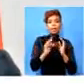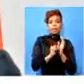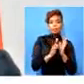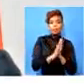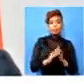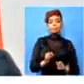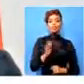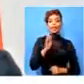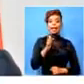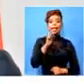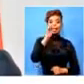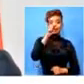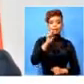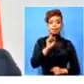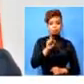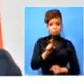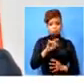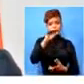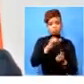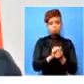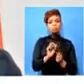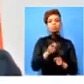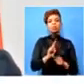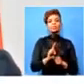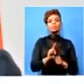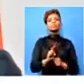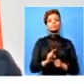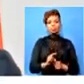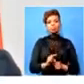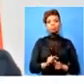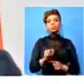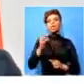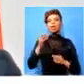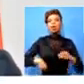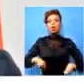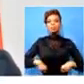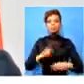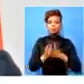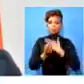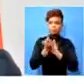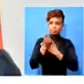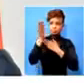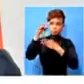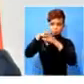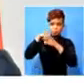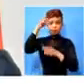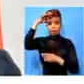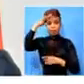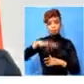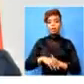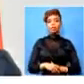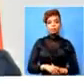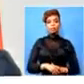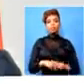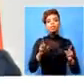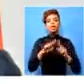in shorthand state capture. This was rejected, and it was rejected from within the ANC. If you will recall,